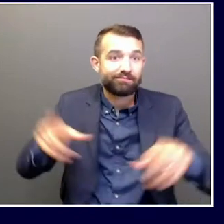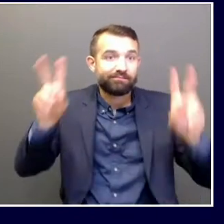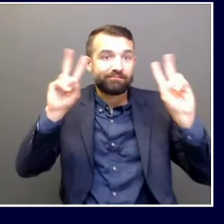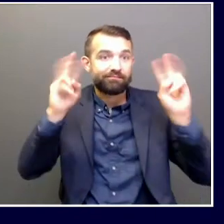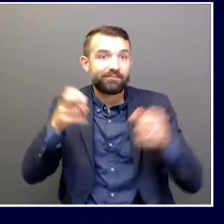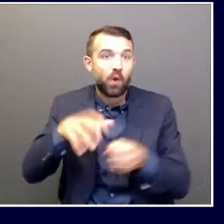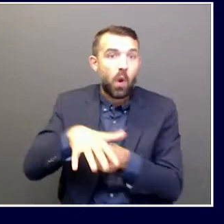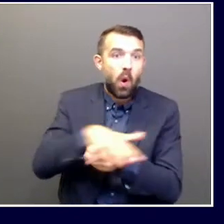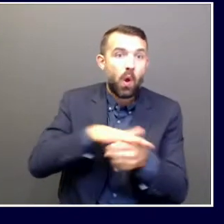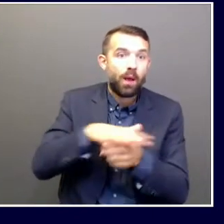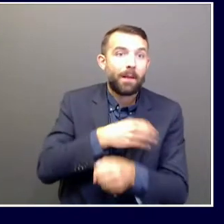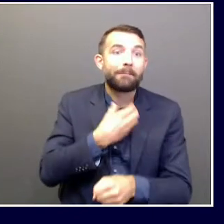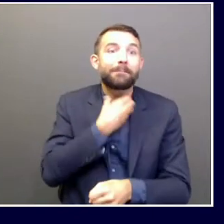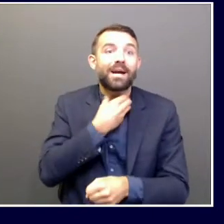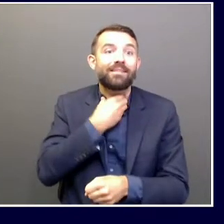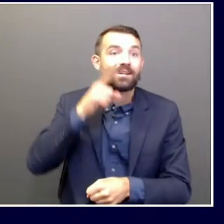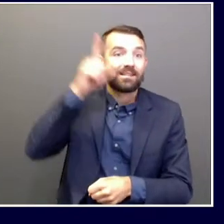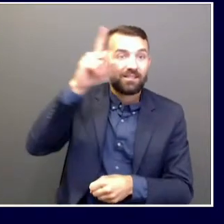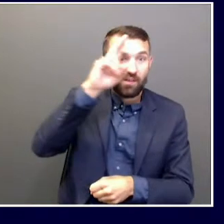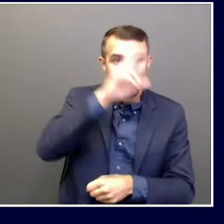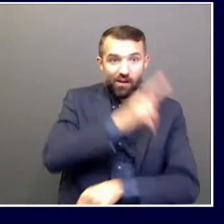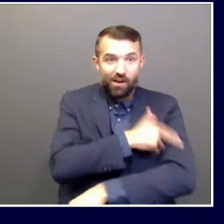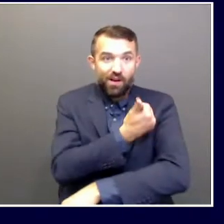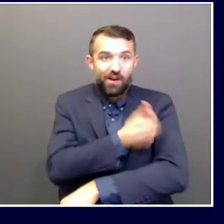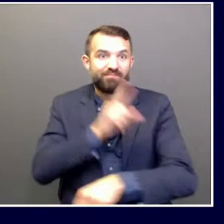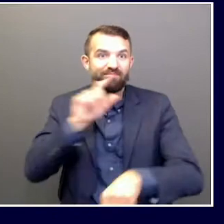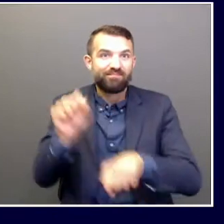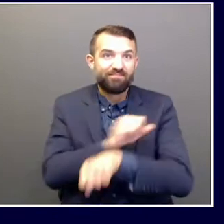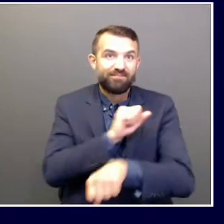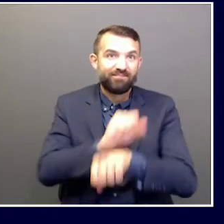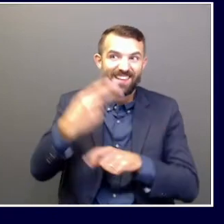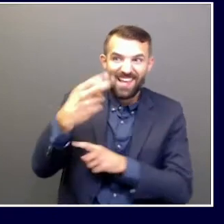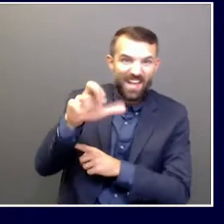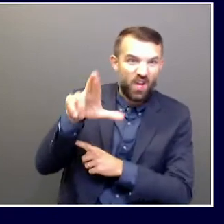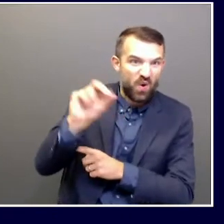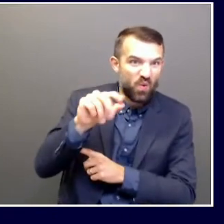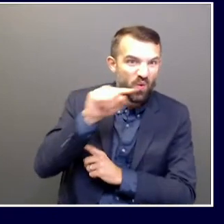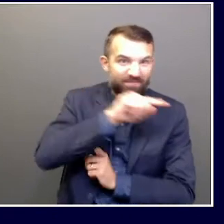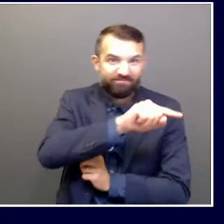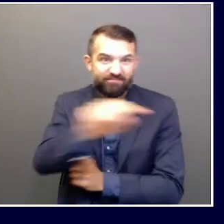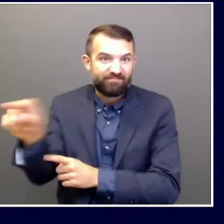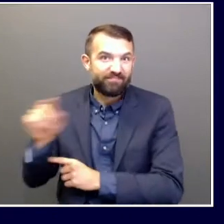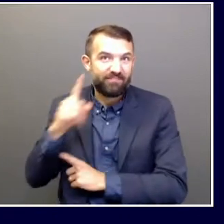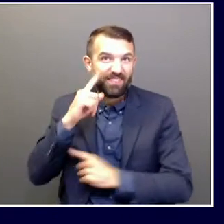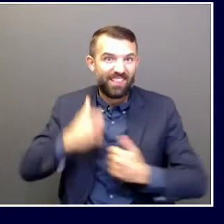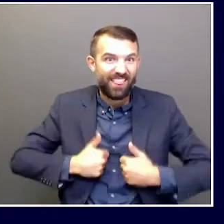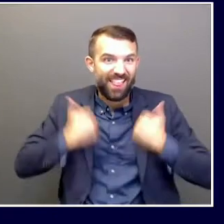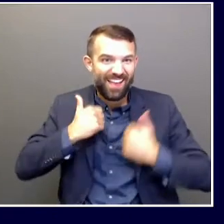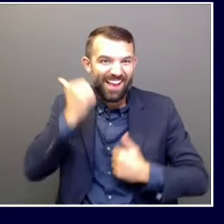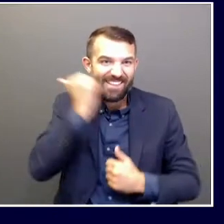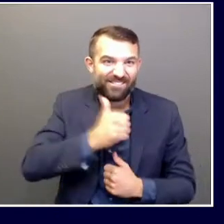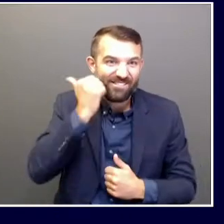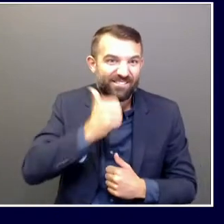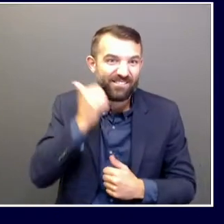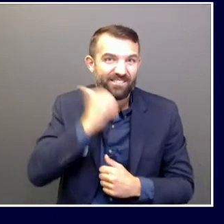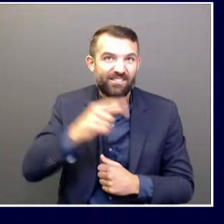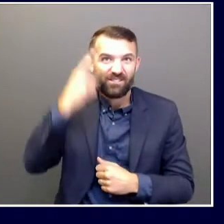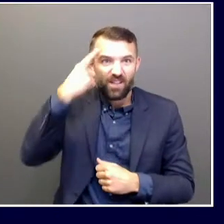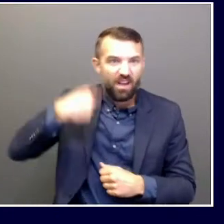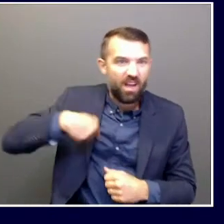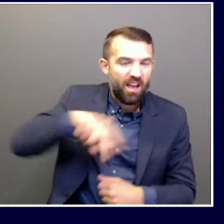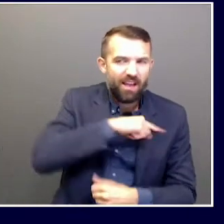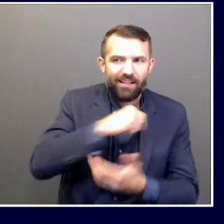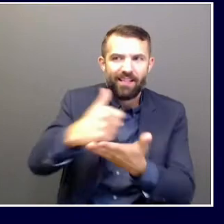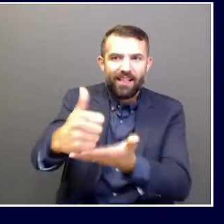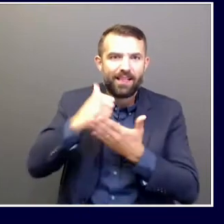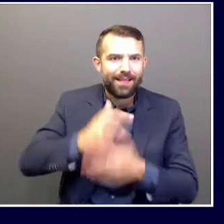true heroes throughout these dangerous times. They've put their lives on the line for all of us and once again have demonstrated their commitment